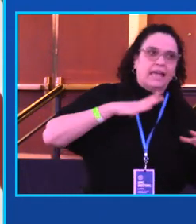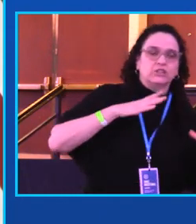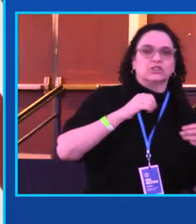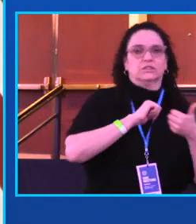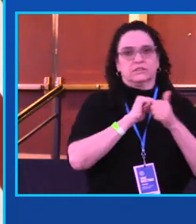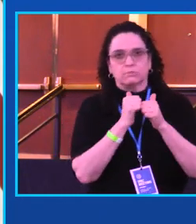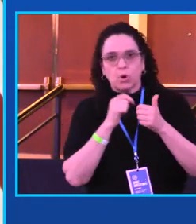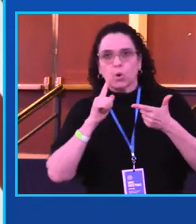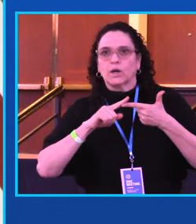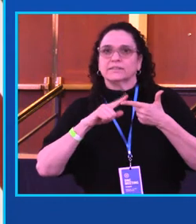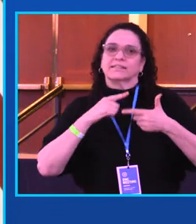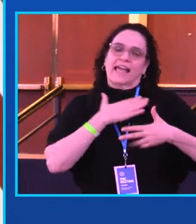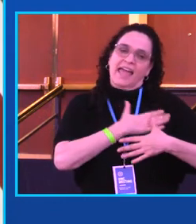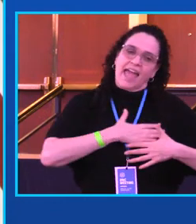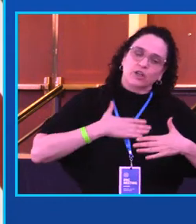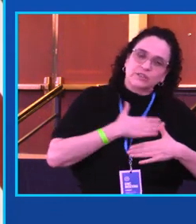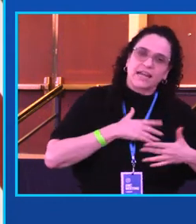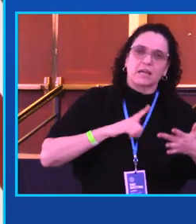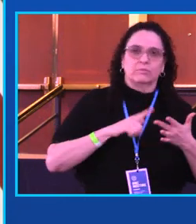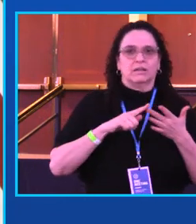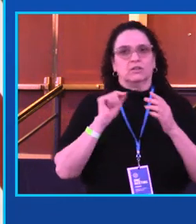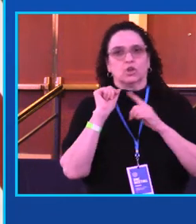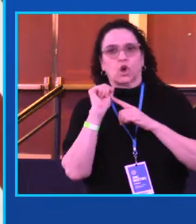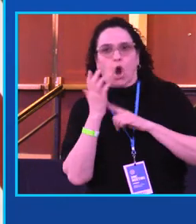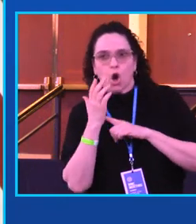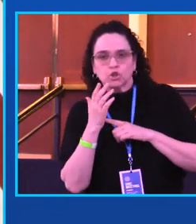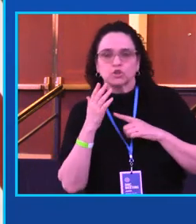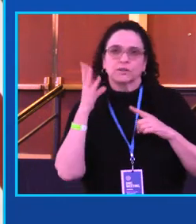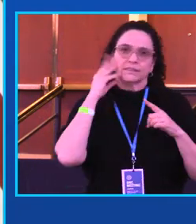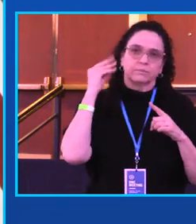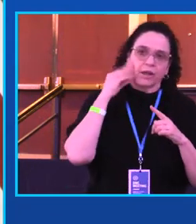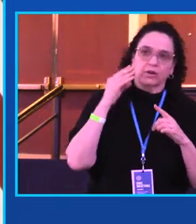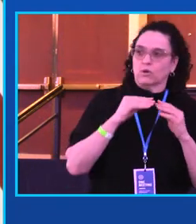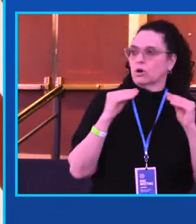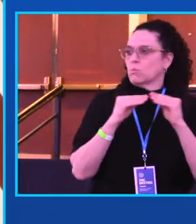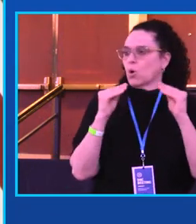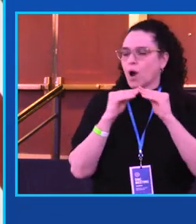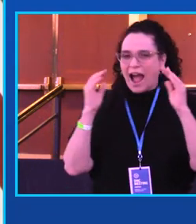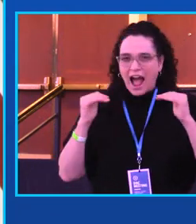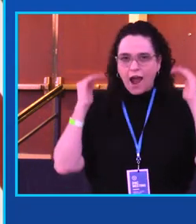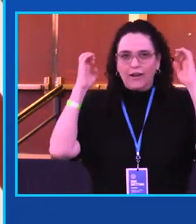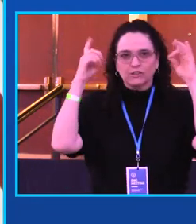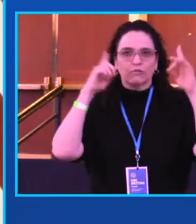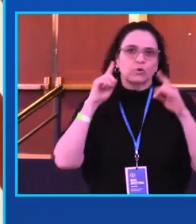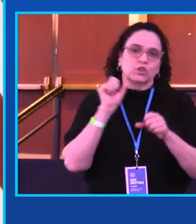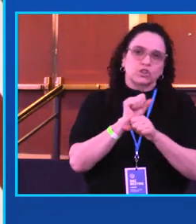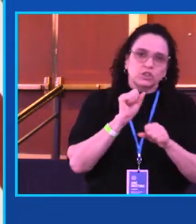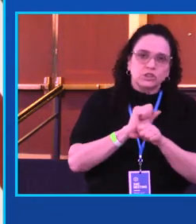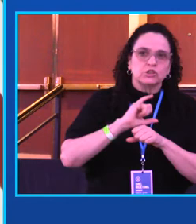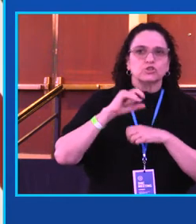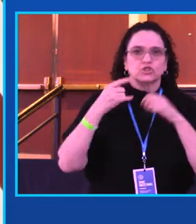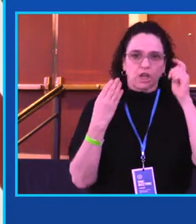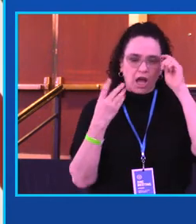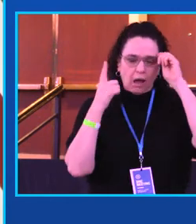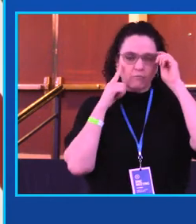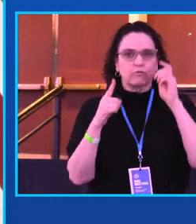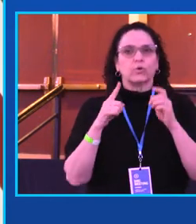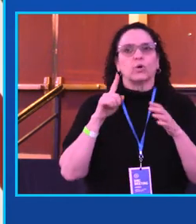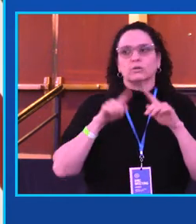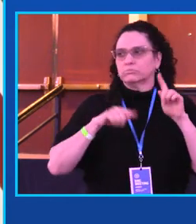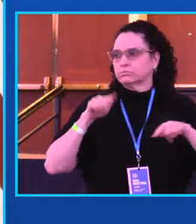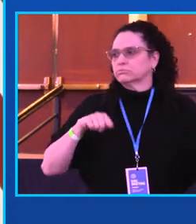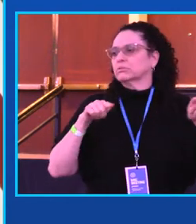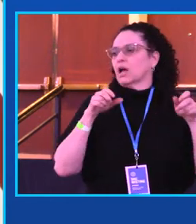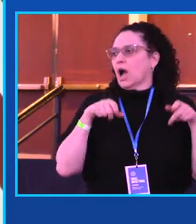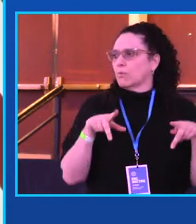entertainment, for cultural experiences, for higher education, for jobs, for entrepreneurial opportunities,